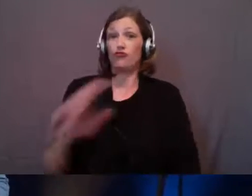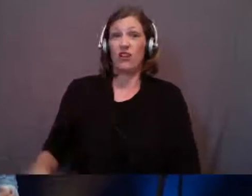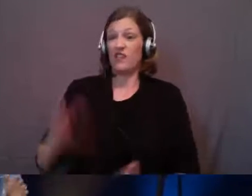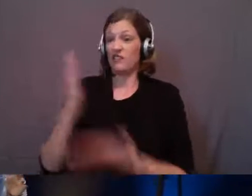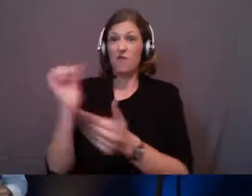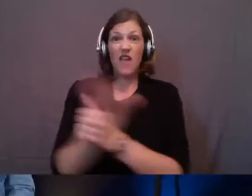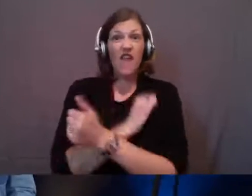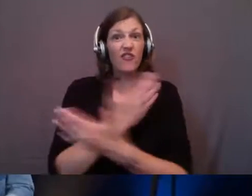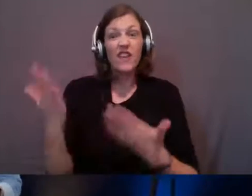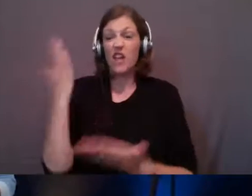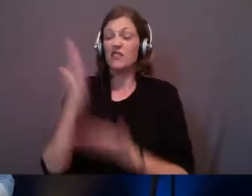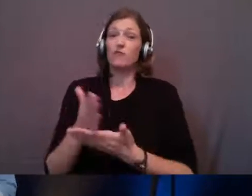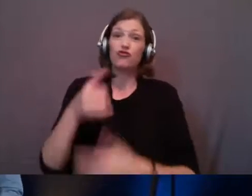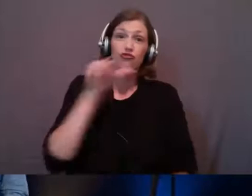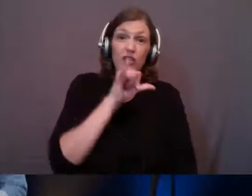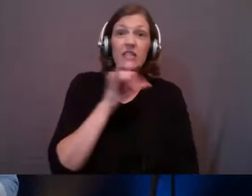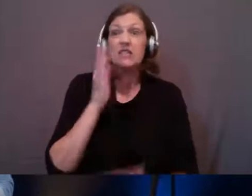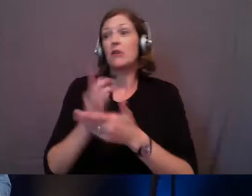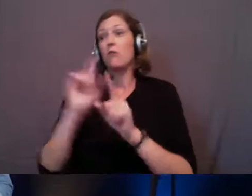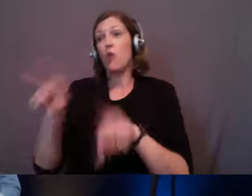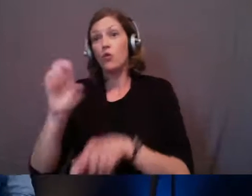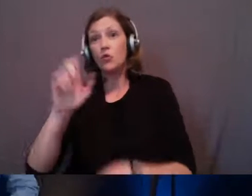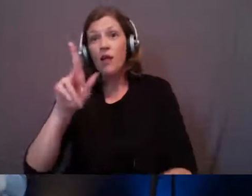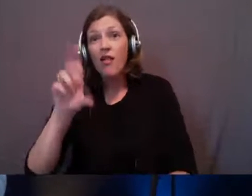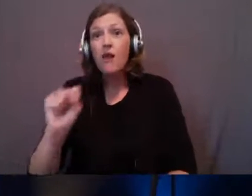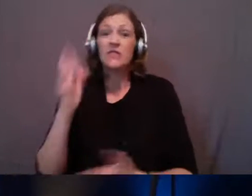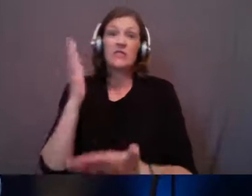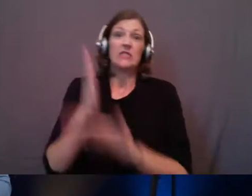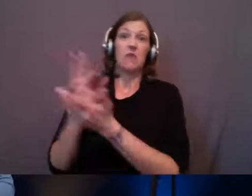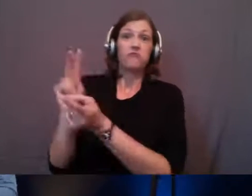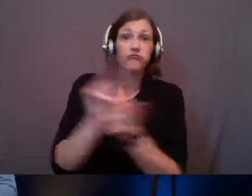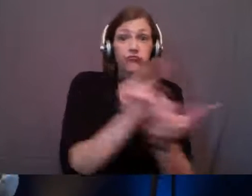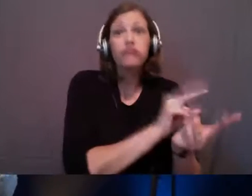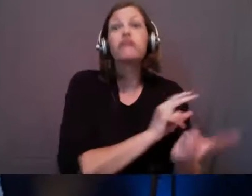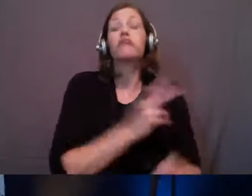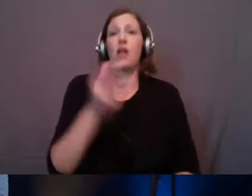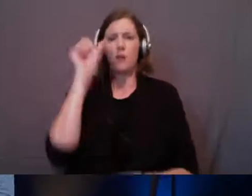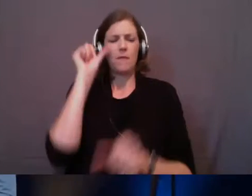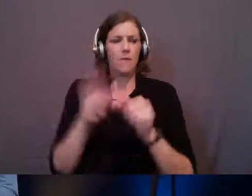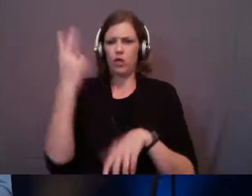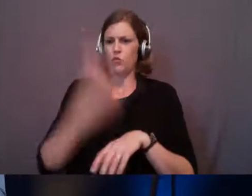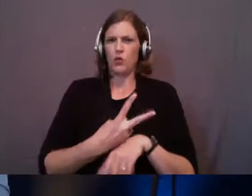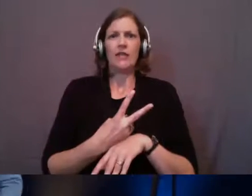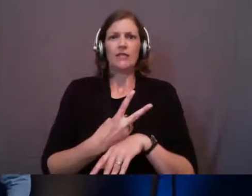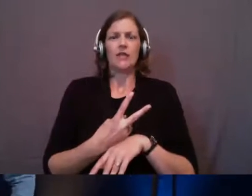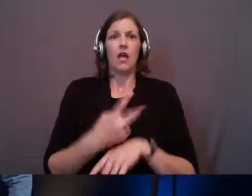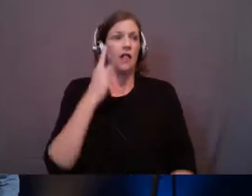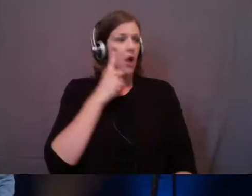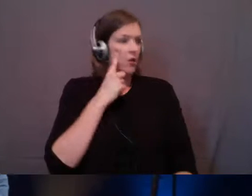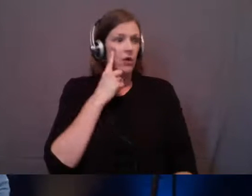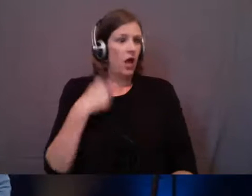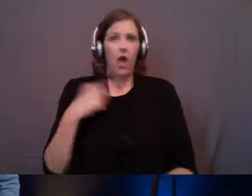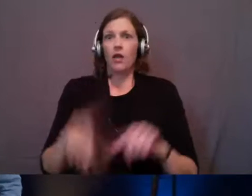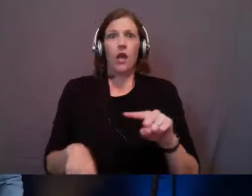turkey. I stopped drinking, I stopped going to clubs, I stopped sleeping around, and I remember 2 days in, I was sitting in my room by myself and I thought, I can't